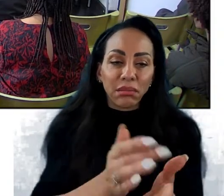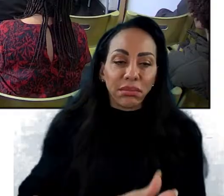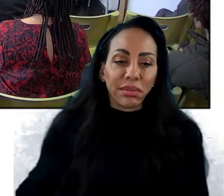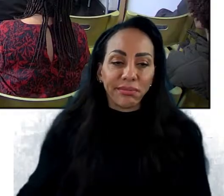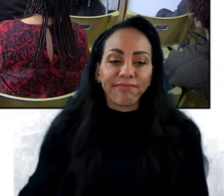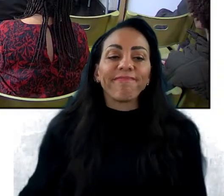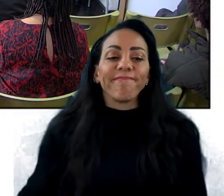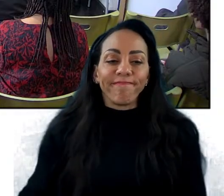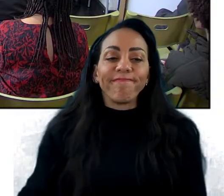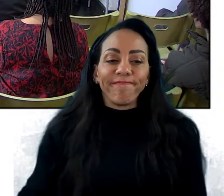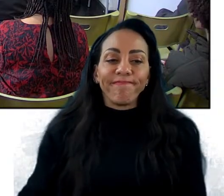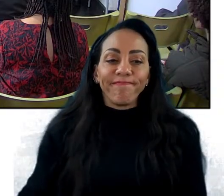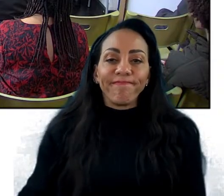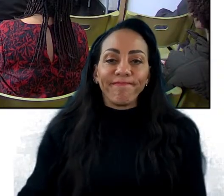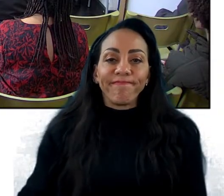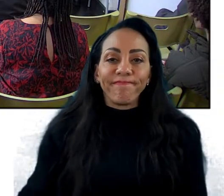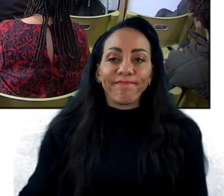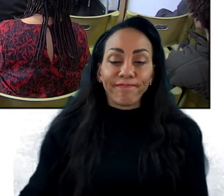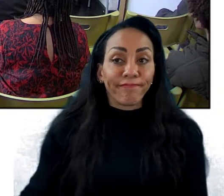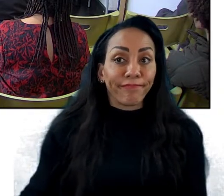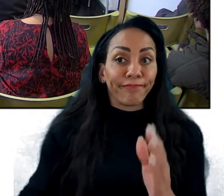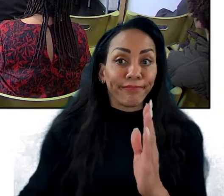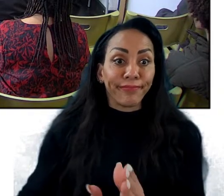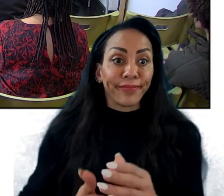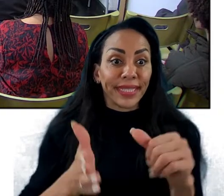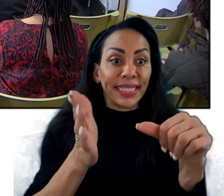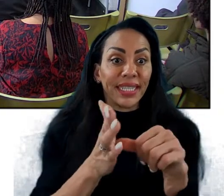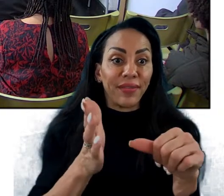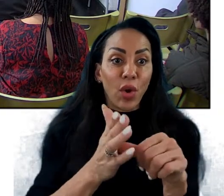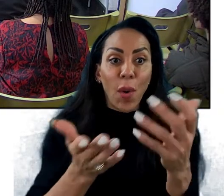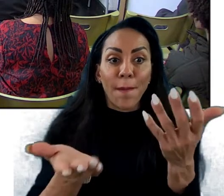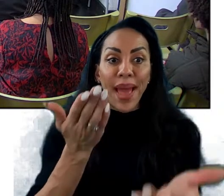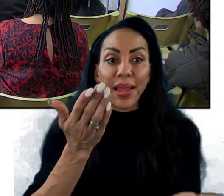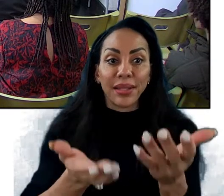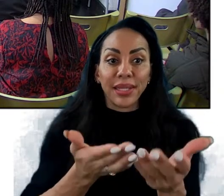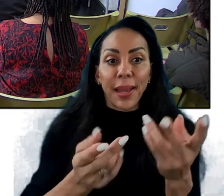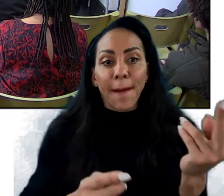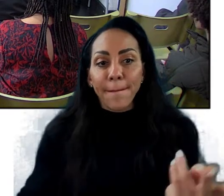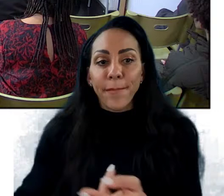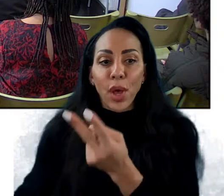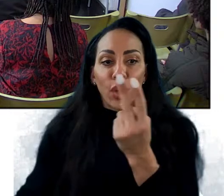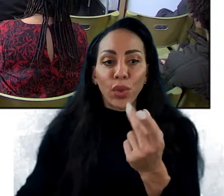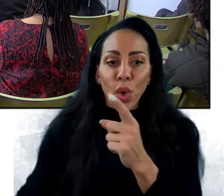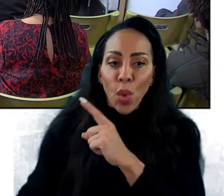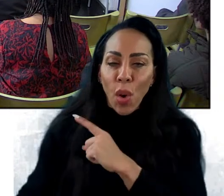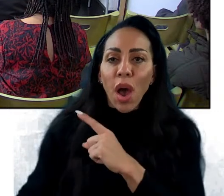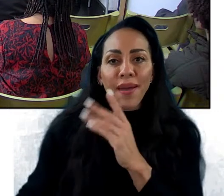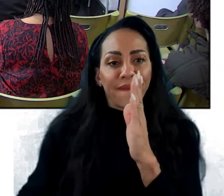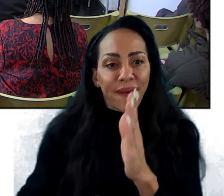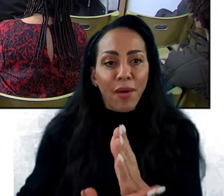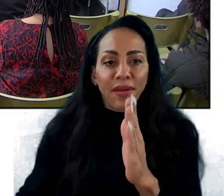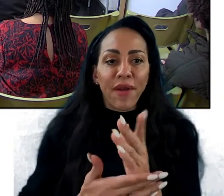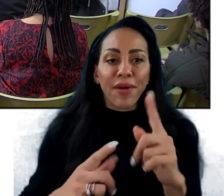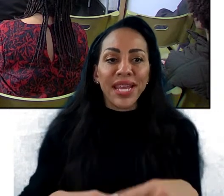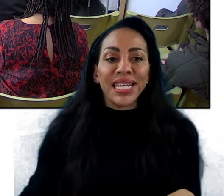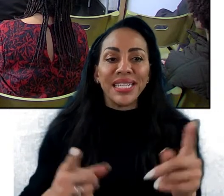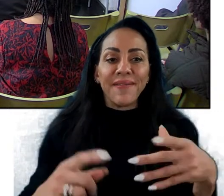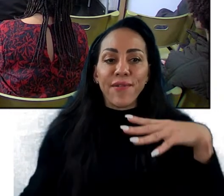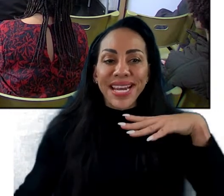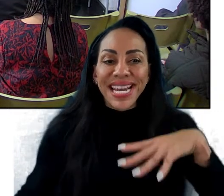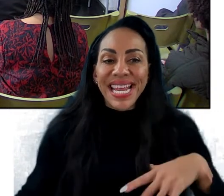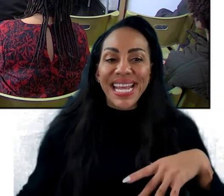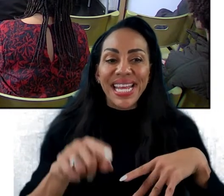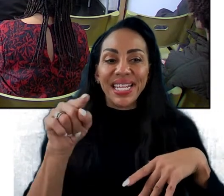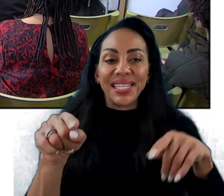Yeah, I think it is difficult balancing both those things because they're very different. And so every time we think of a